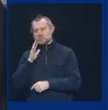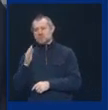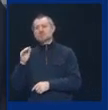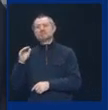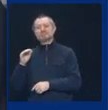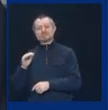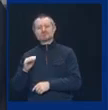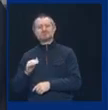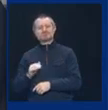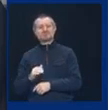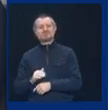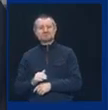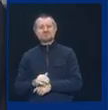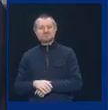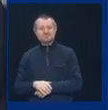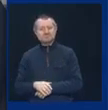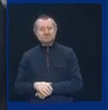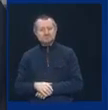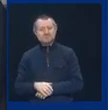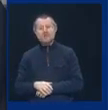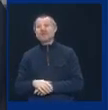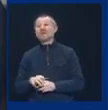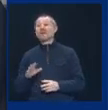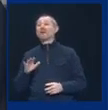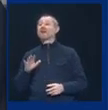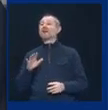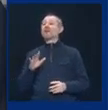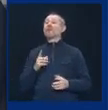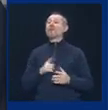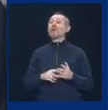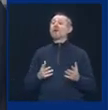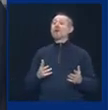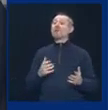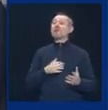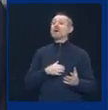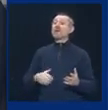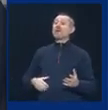I think what the mayor, I think a helpful